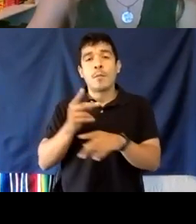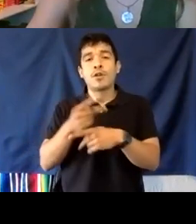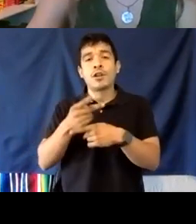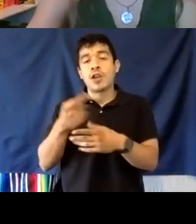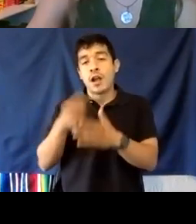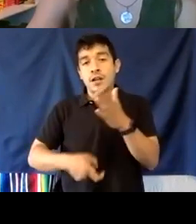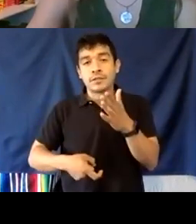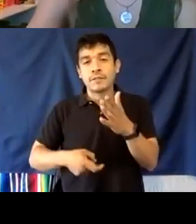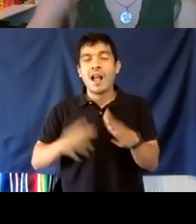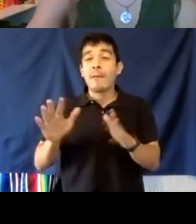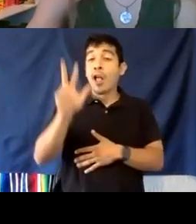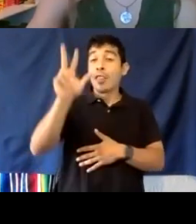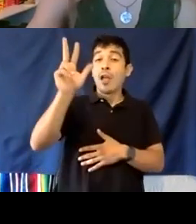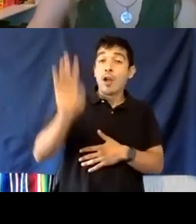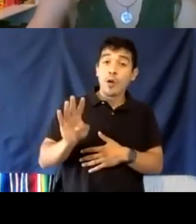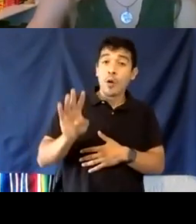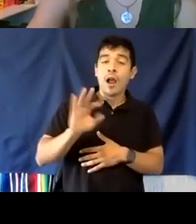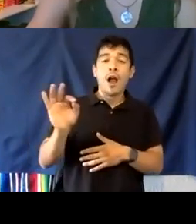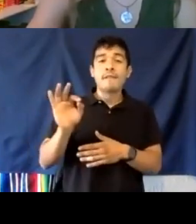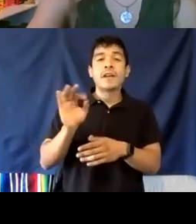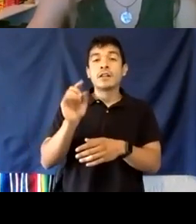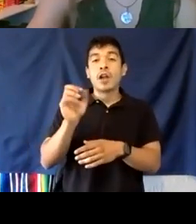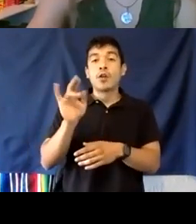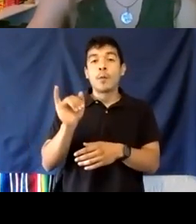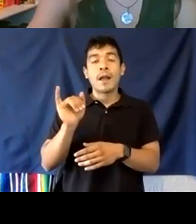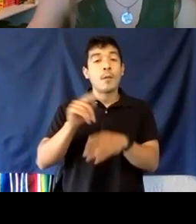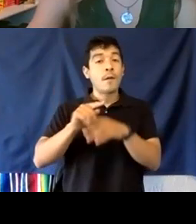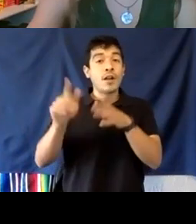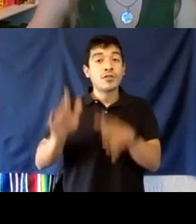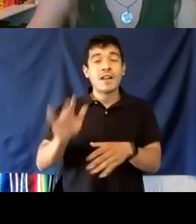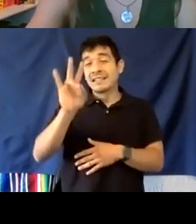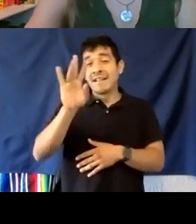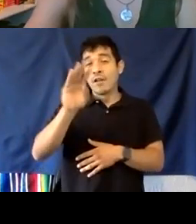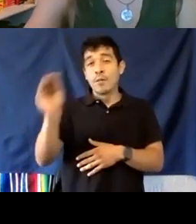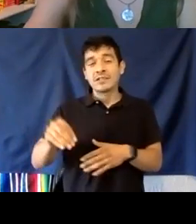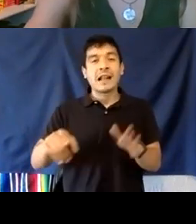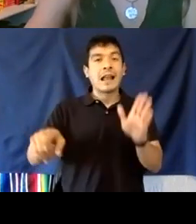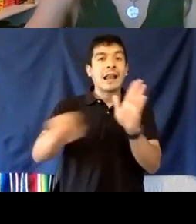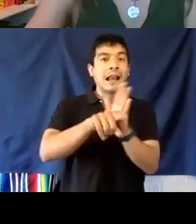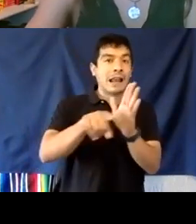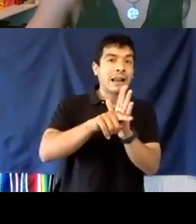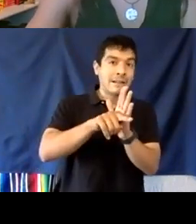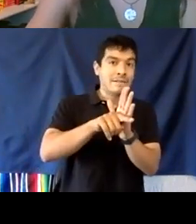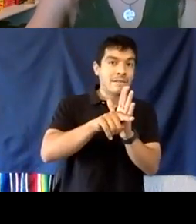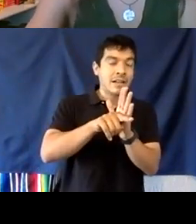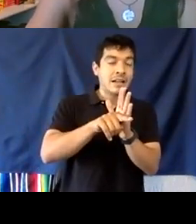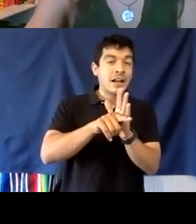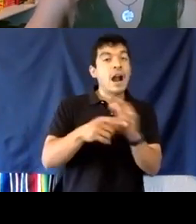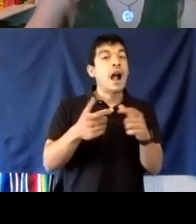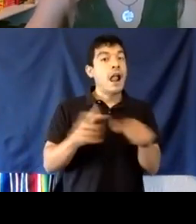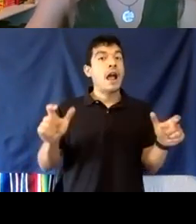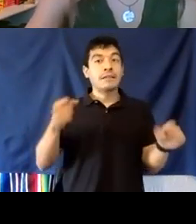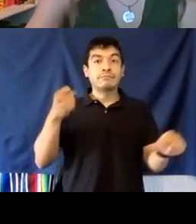3/4 of documentary film professionals, that's a full 74%, were negatively impacted dramatically